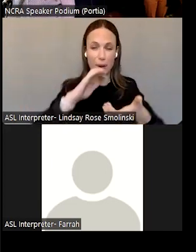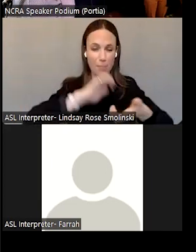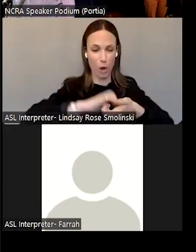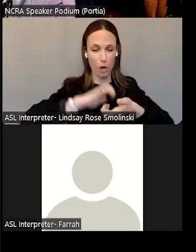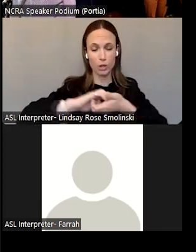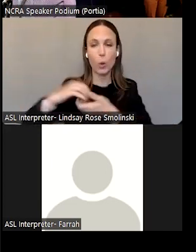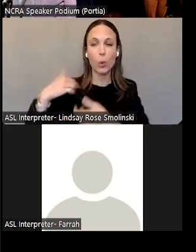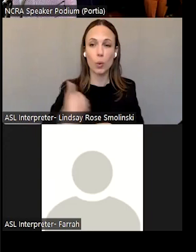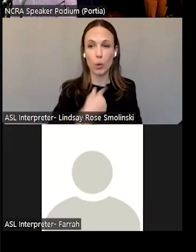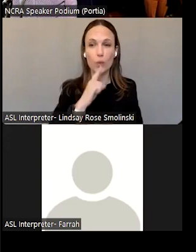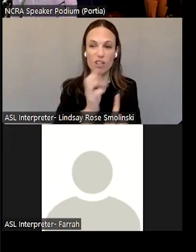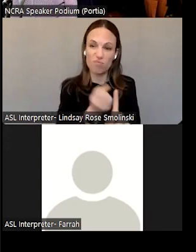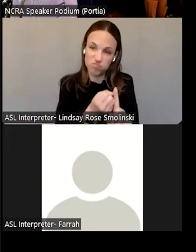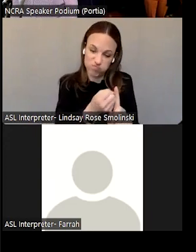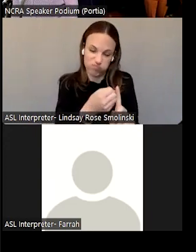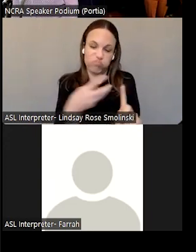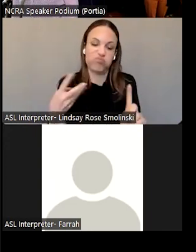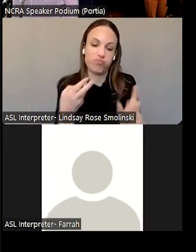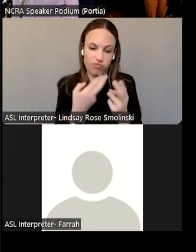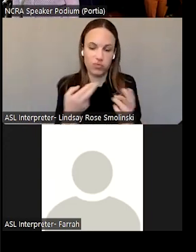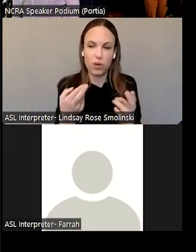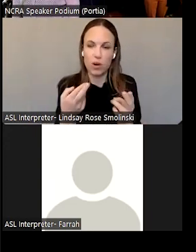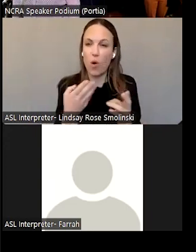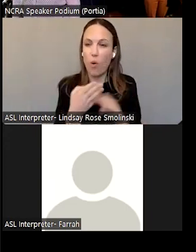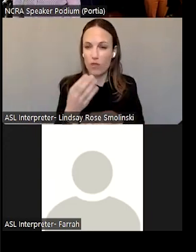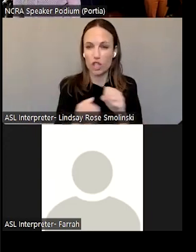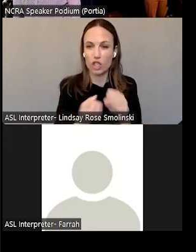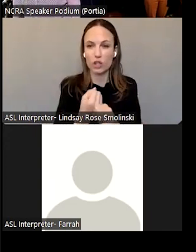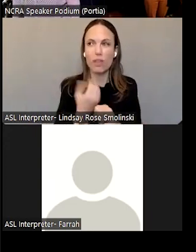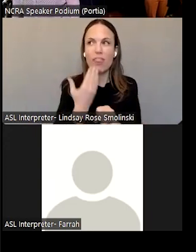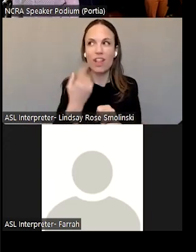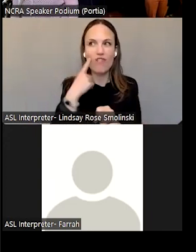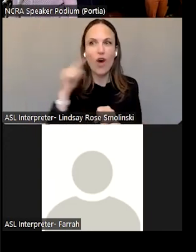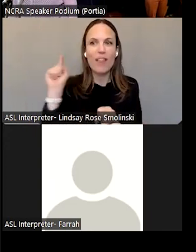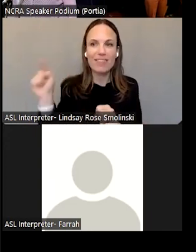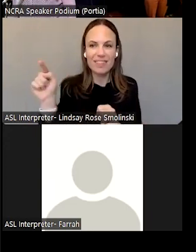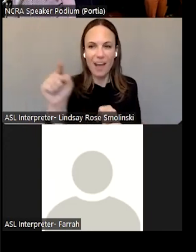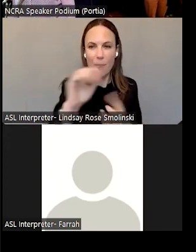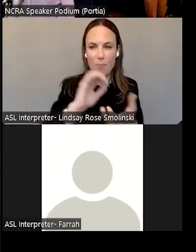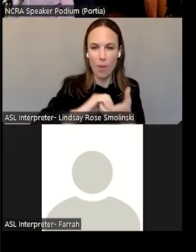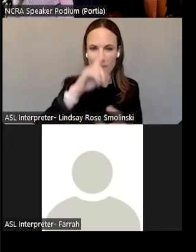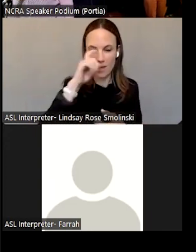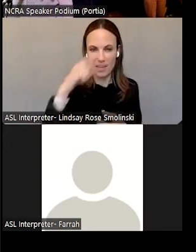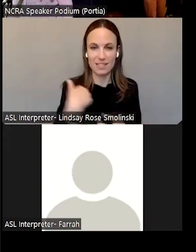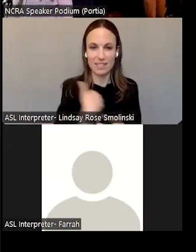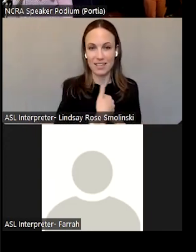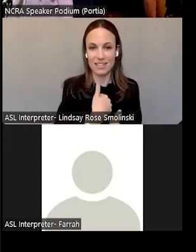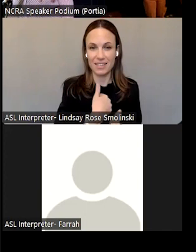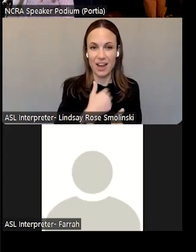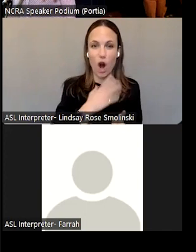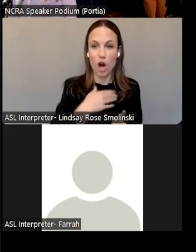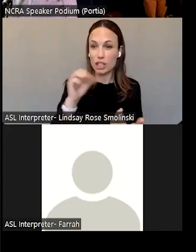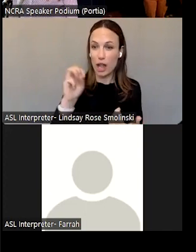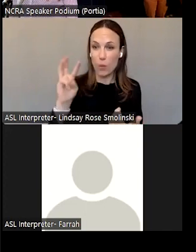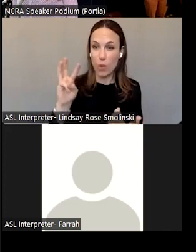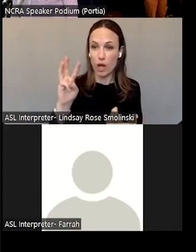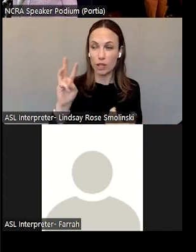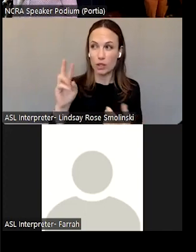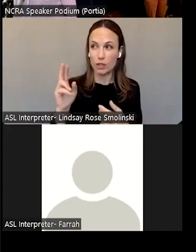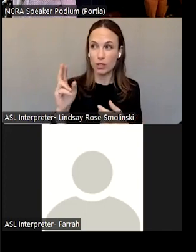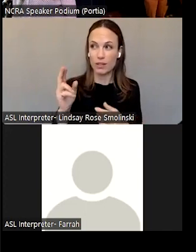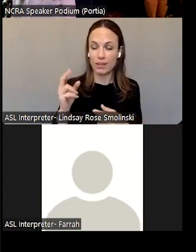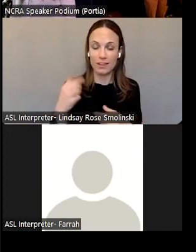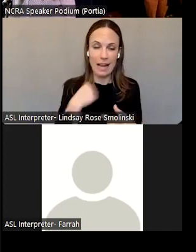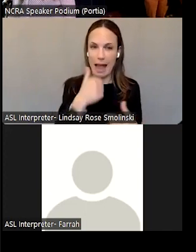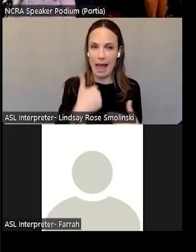really built out the resources over the years thanks to those other partners. Because as the solid waste utility, we don't have the access or the expertise to all